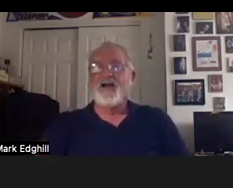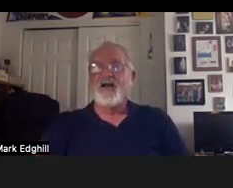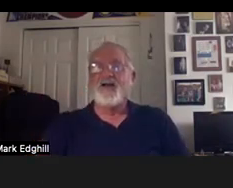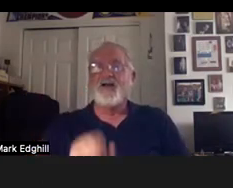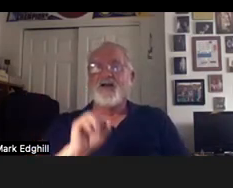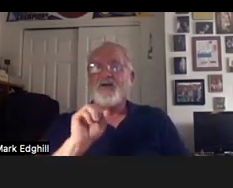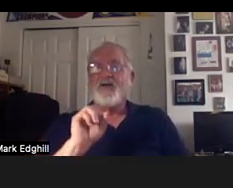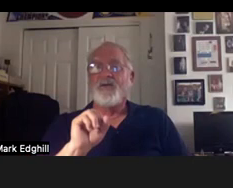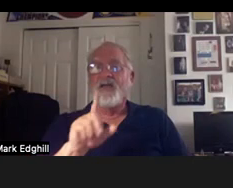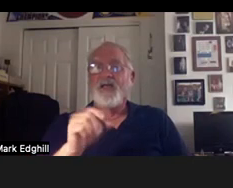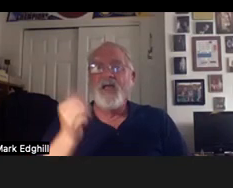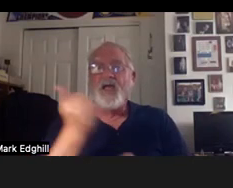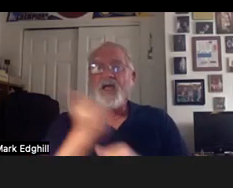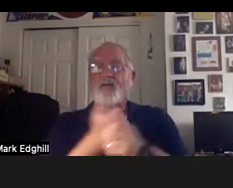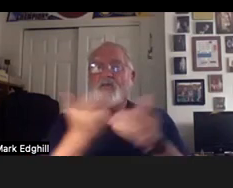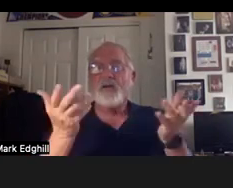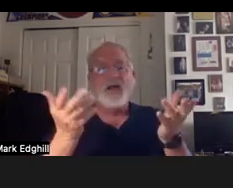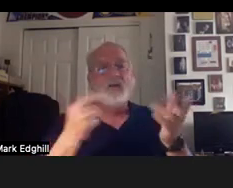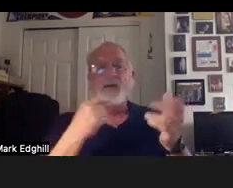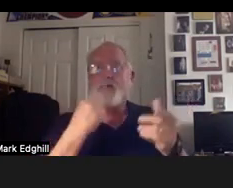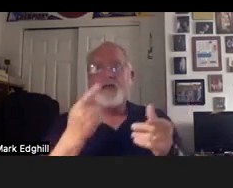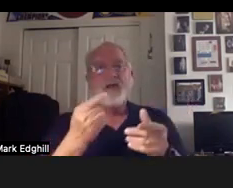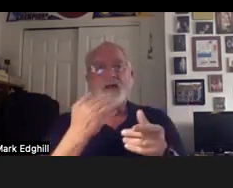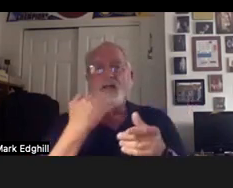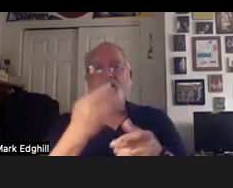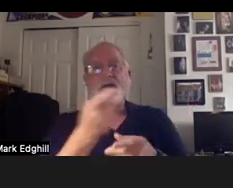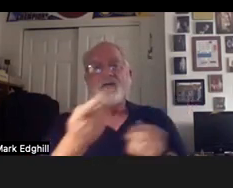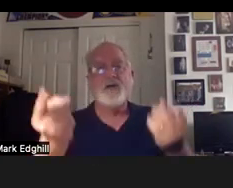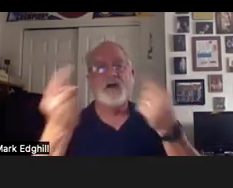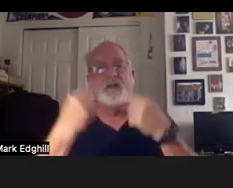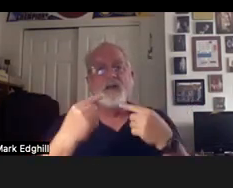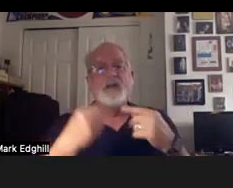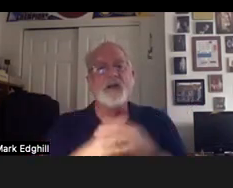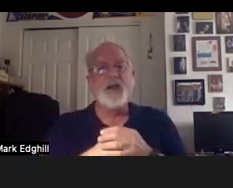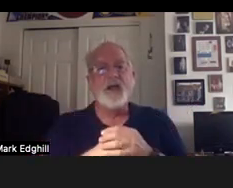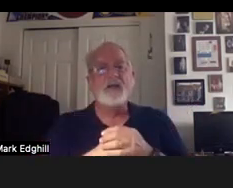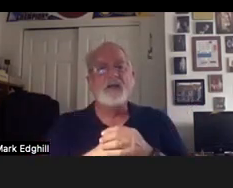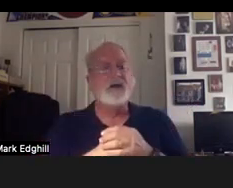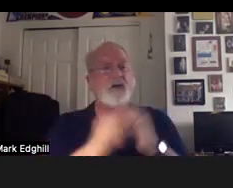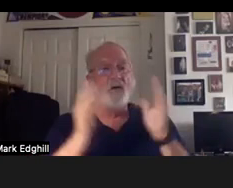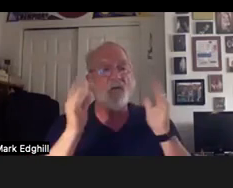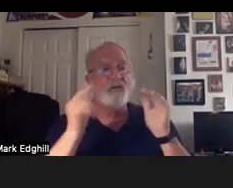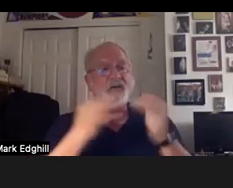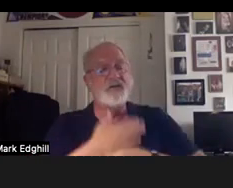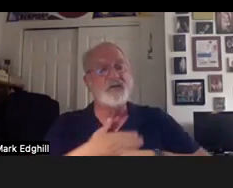now. Okay. Everyone, I want to thank. Okay, everyone, I want to thank you for